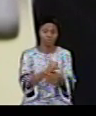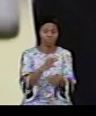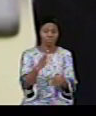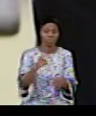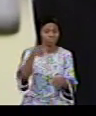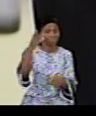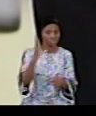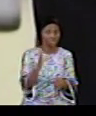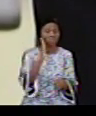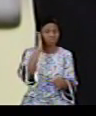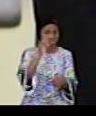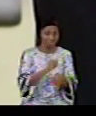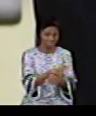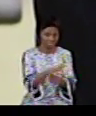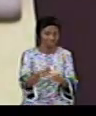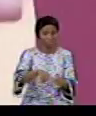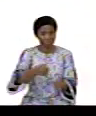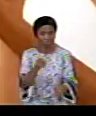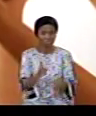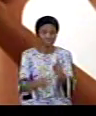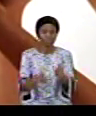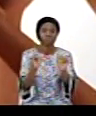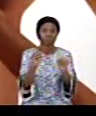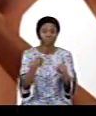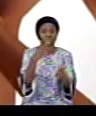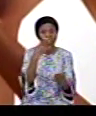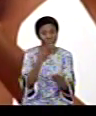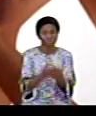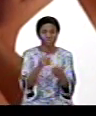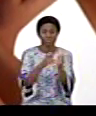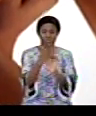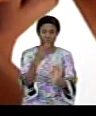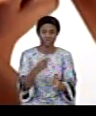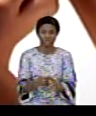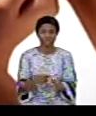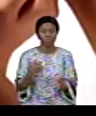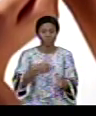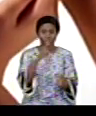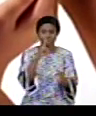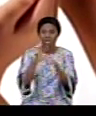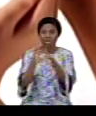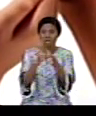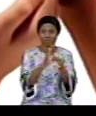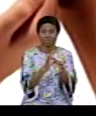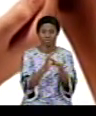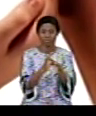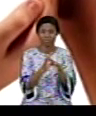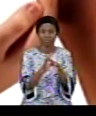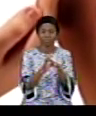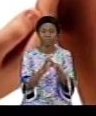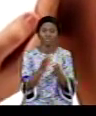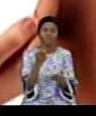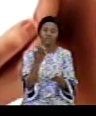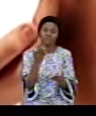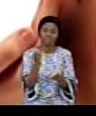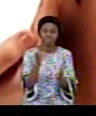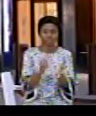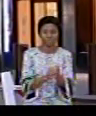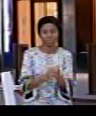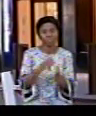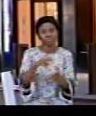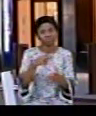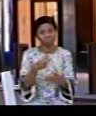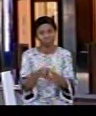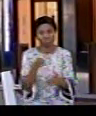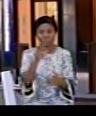other people positively in Jesus name were United so that whether you are in this District or in that other group